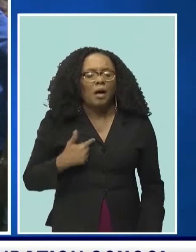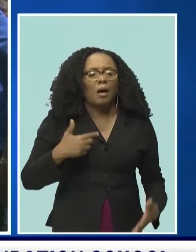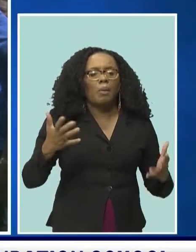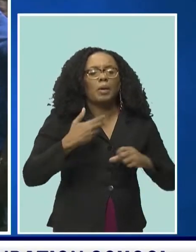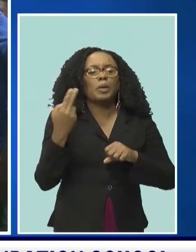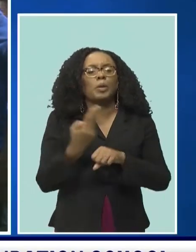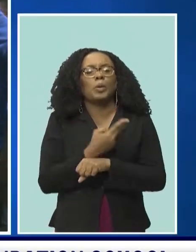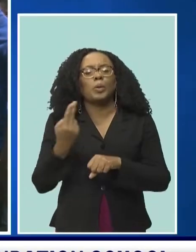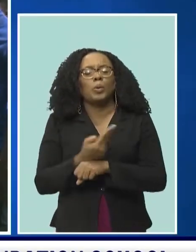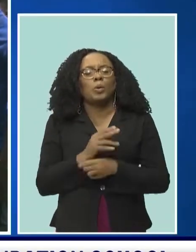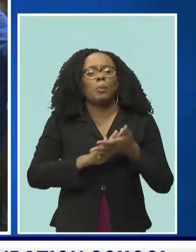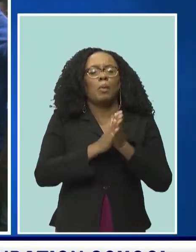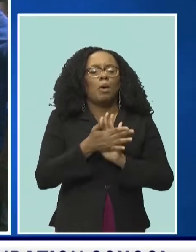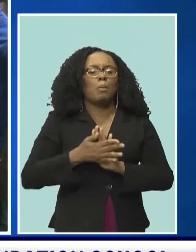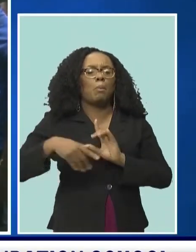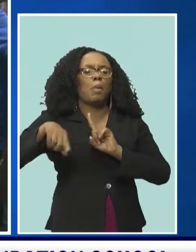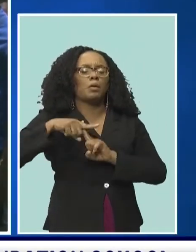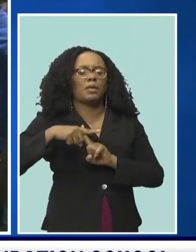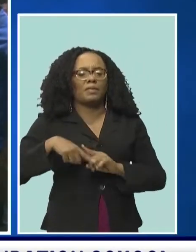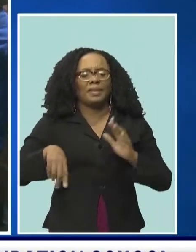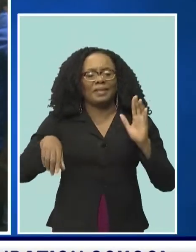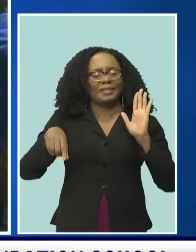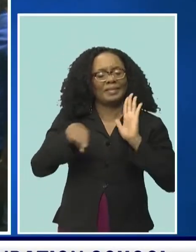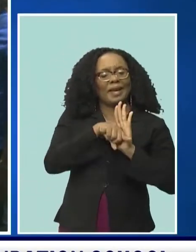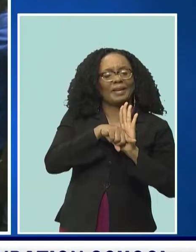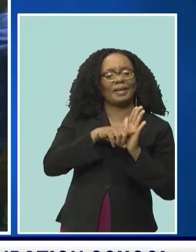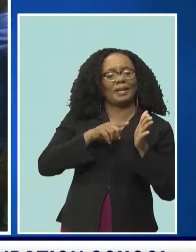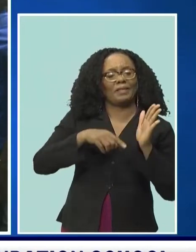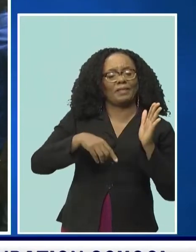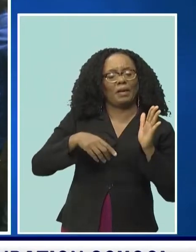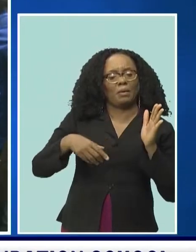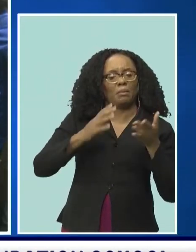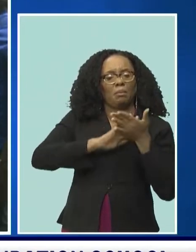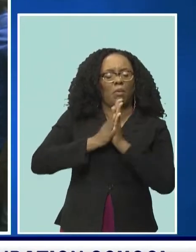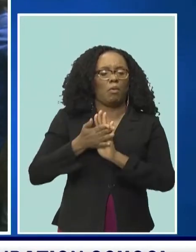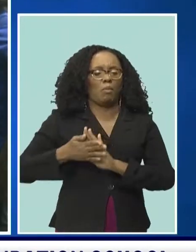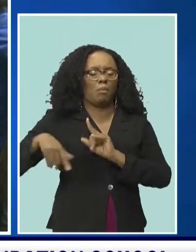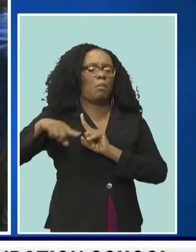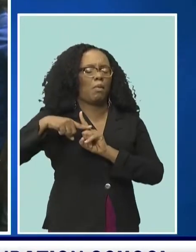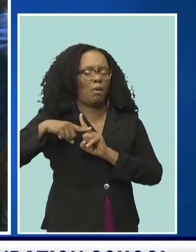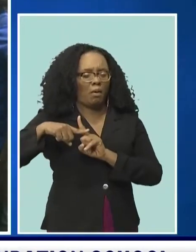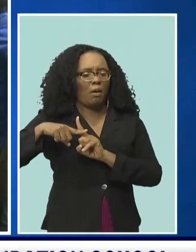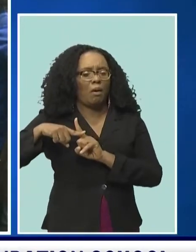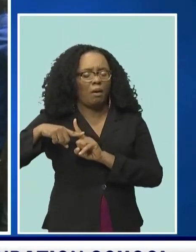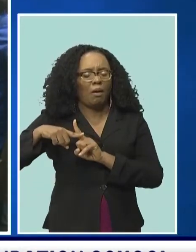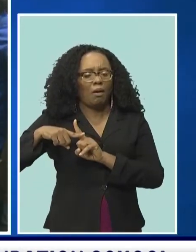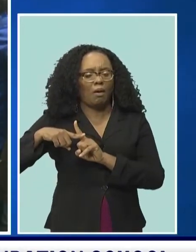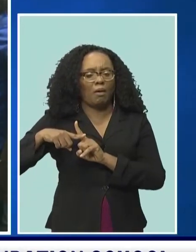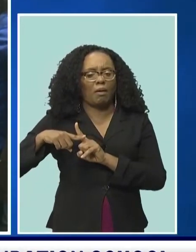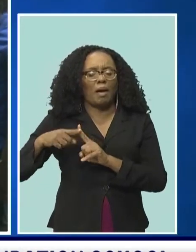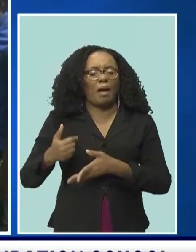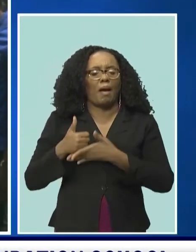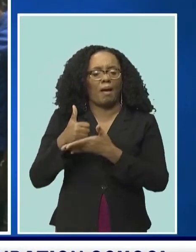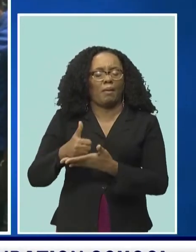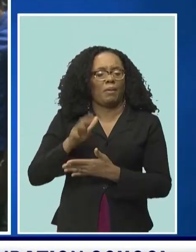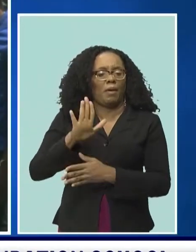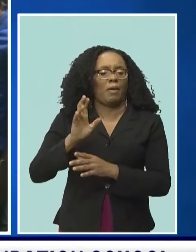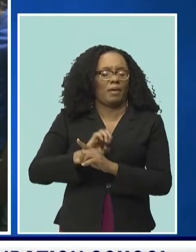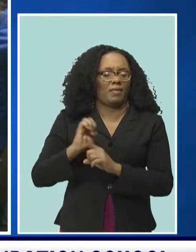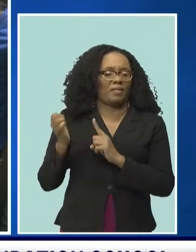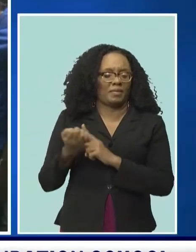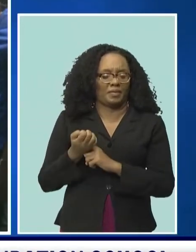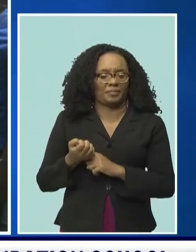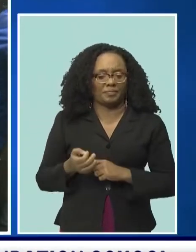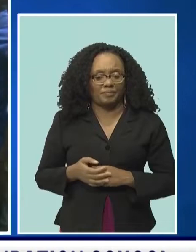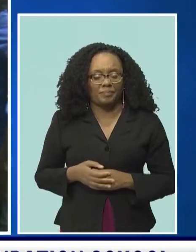you to remove that negative energy and put it as a positive towards your environment.